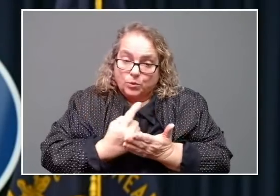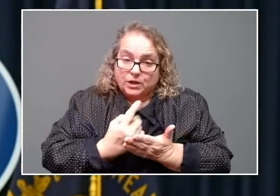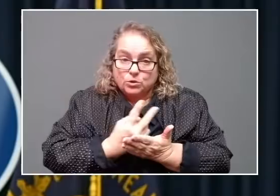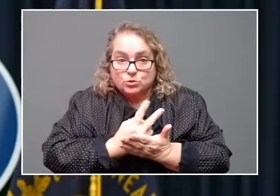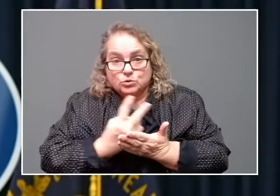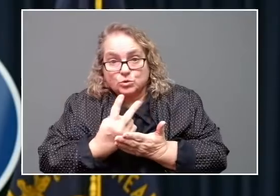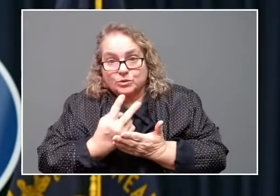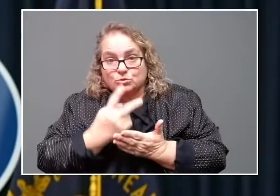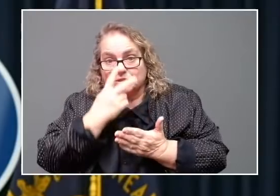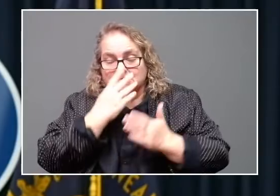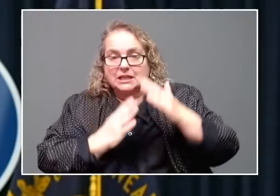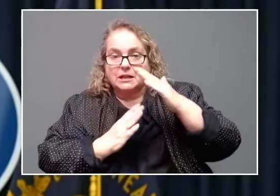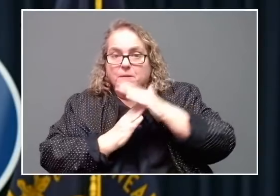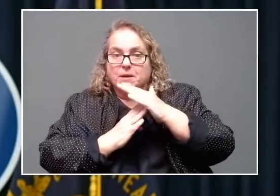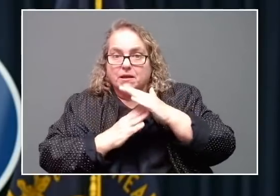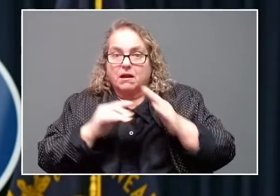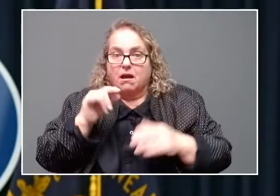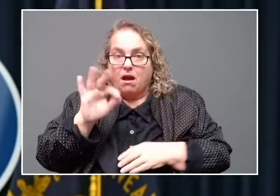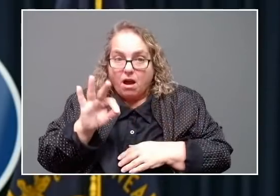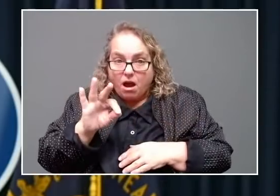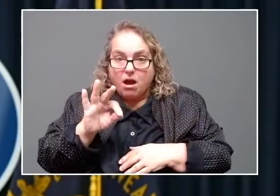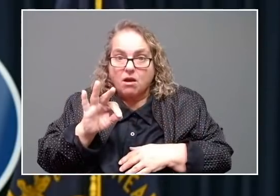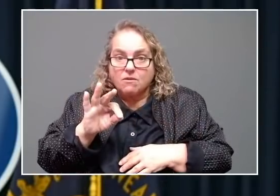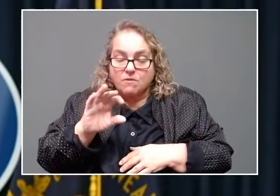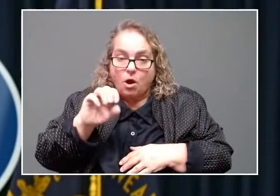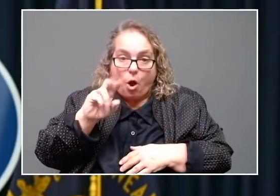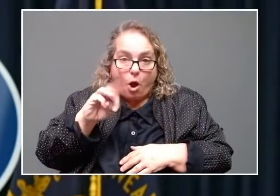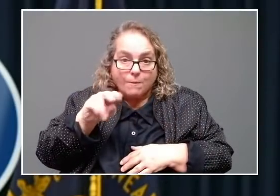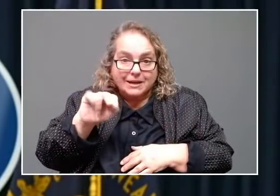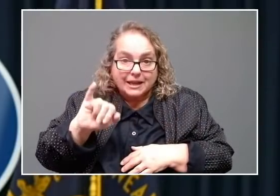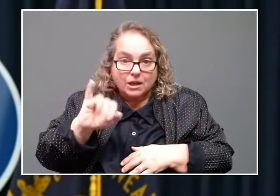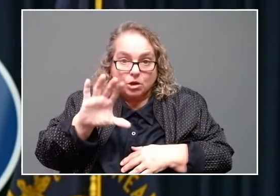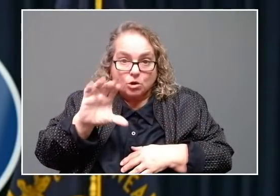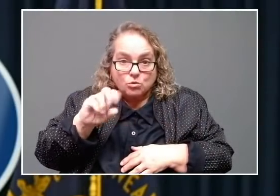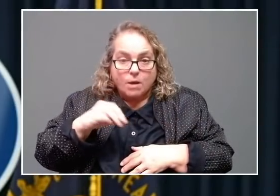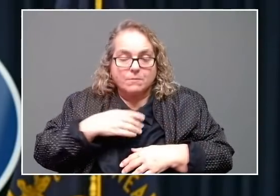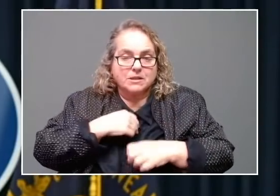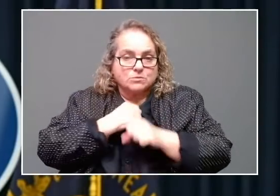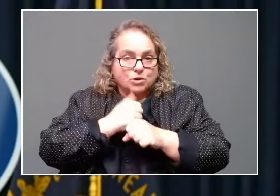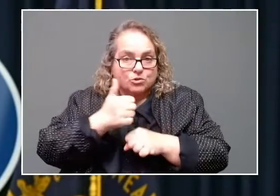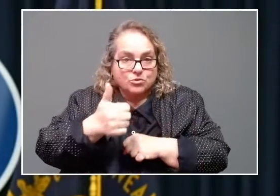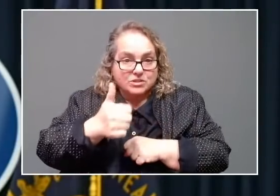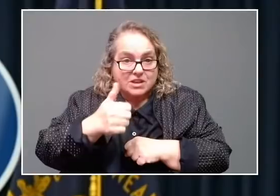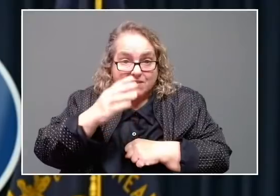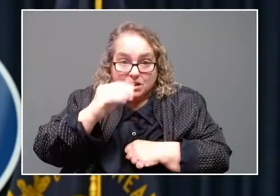of Omicron. Please protect yourself during that period, and know it's going to be a couple weeks